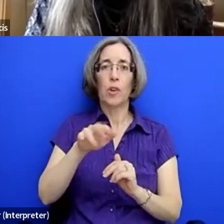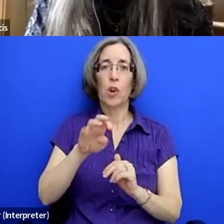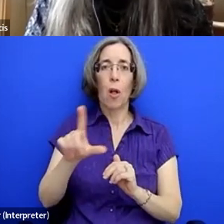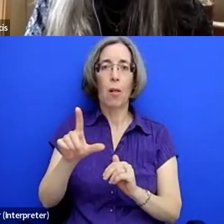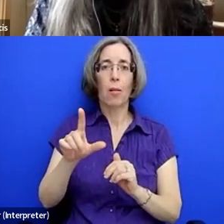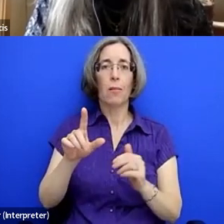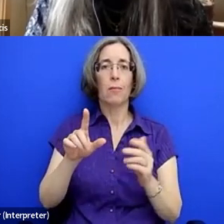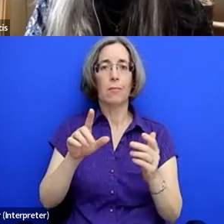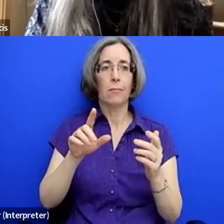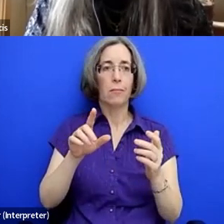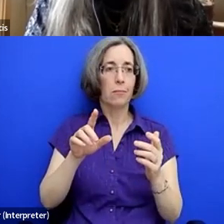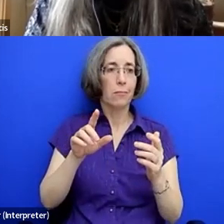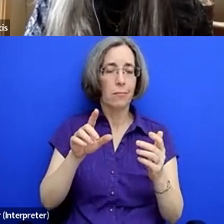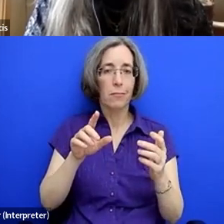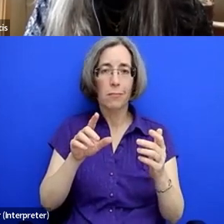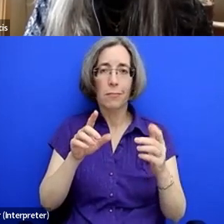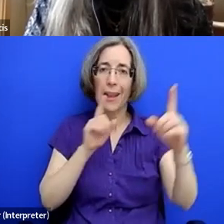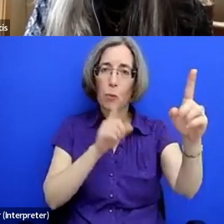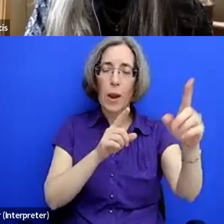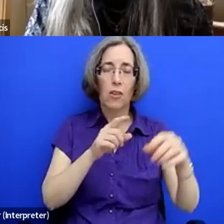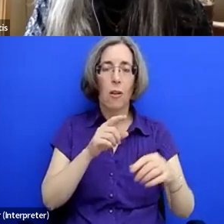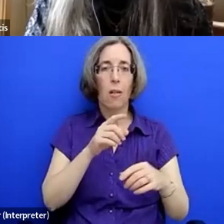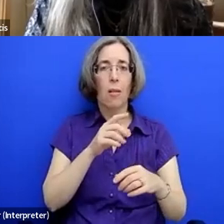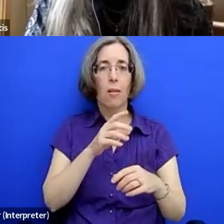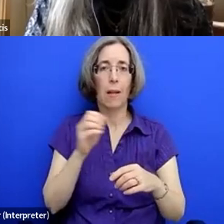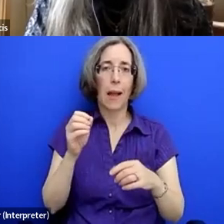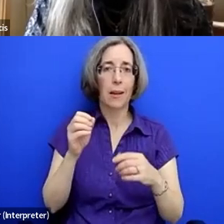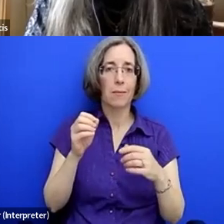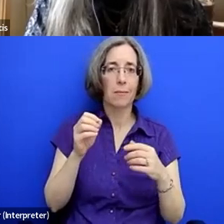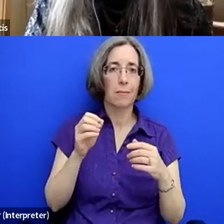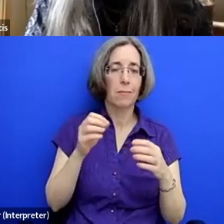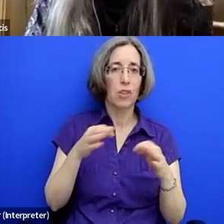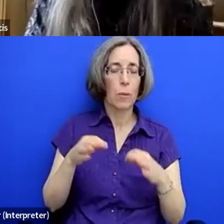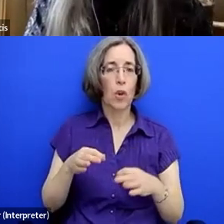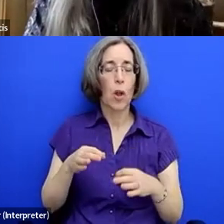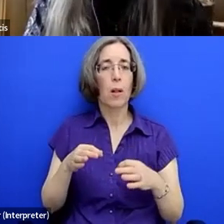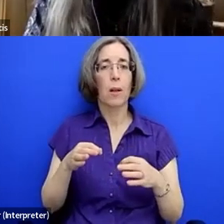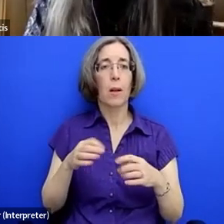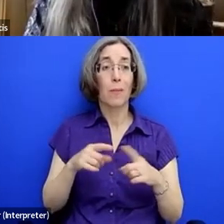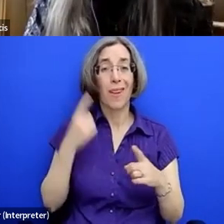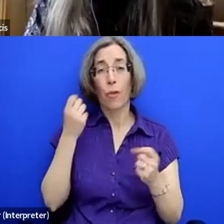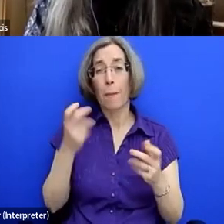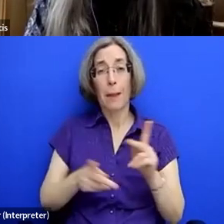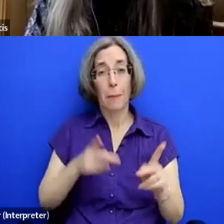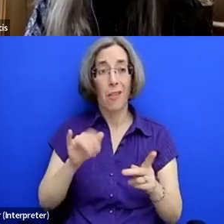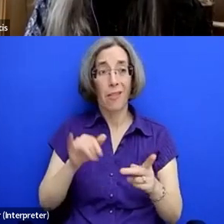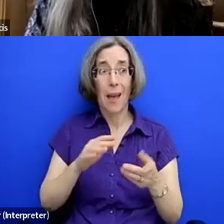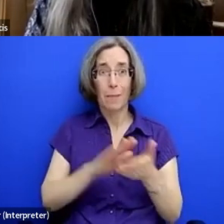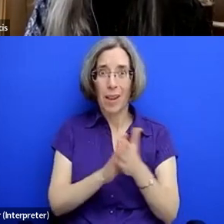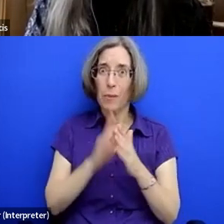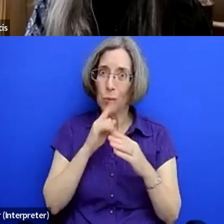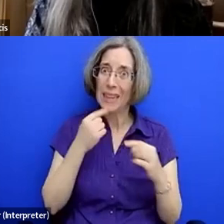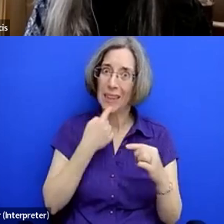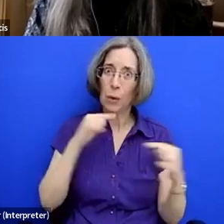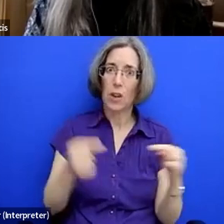real realities that lead to unbelievable harms. And I think this goes, Jim, to your point as well, where I think we have